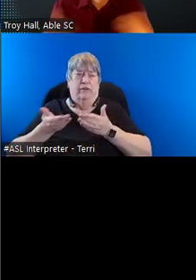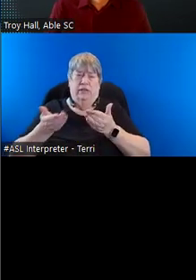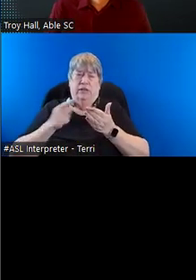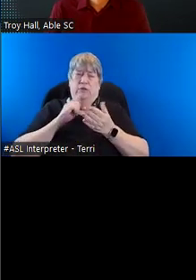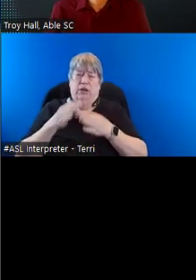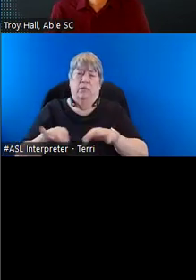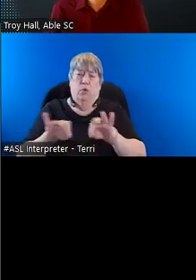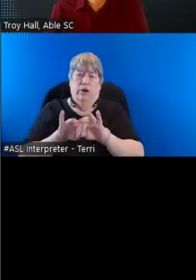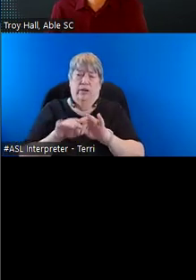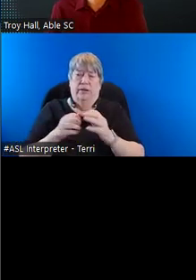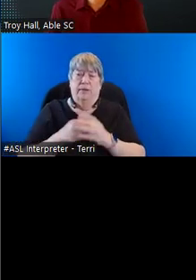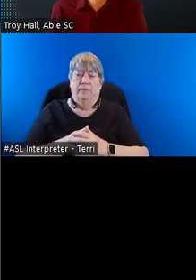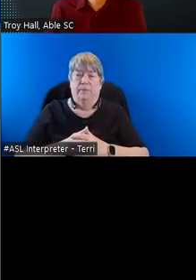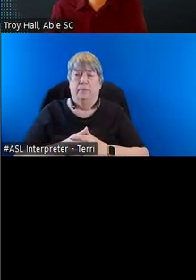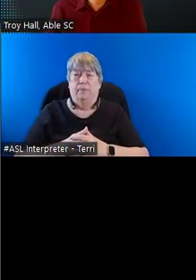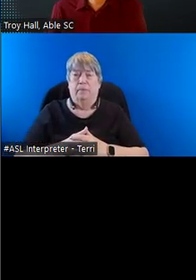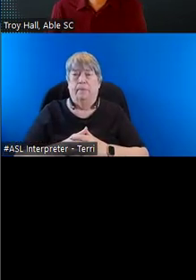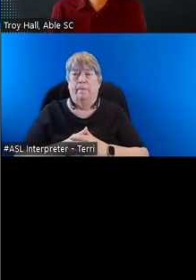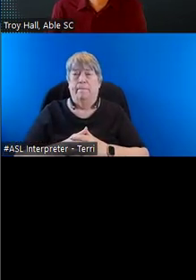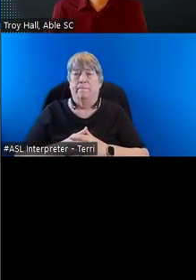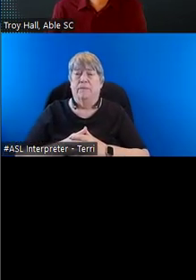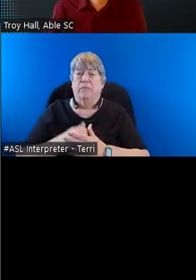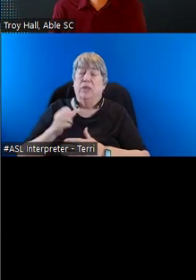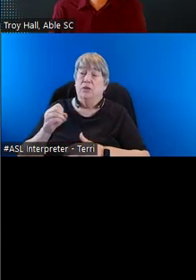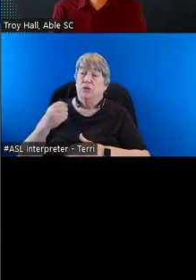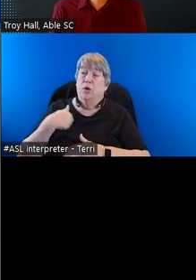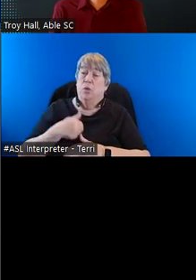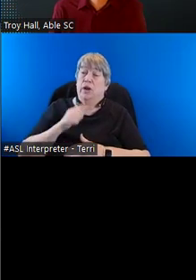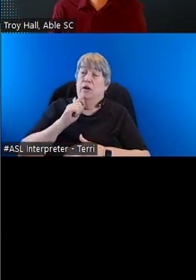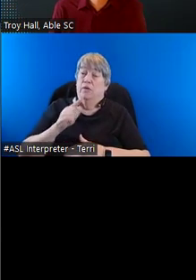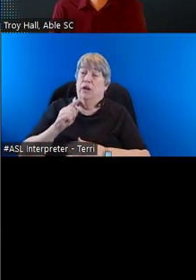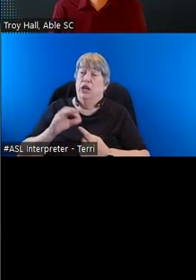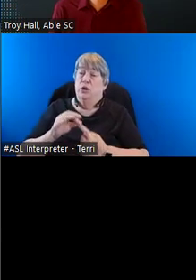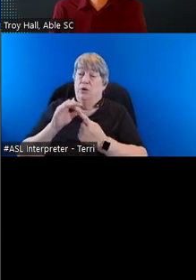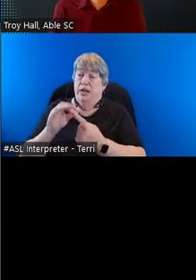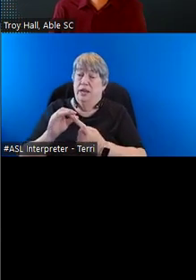So we are pretty unique as a Center for Independent Living.